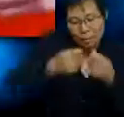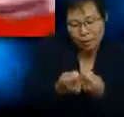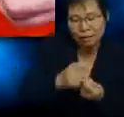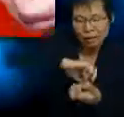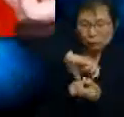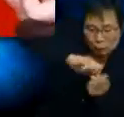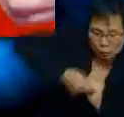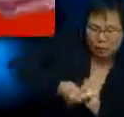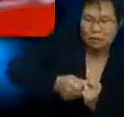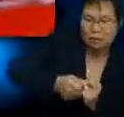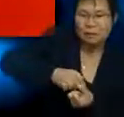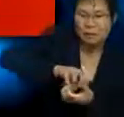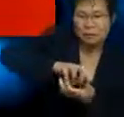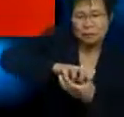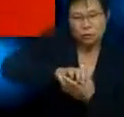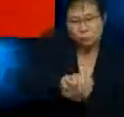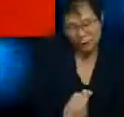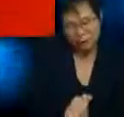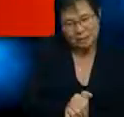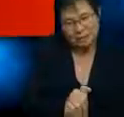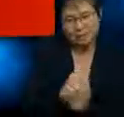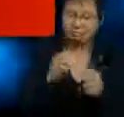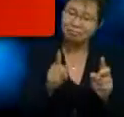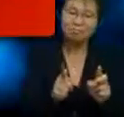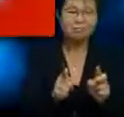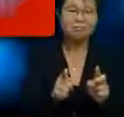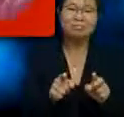twisted, stretched, or squeezed.